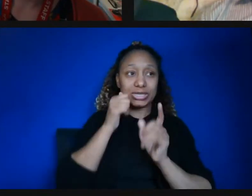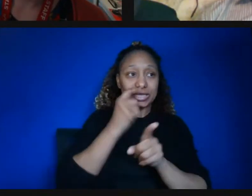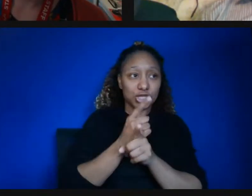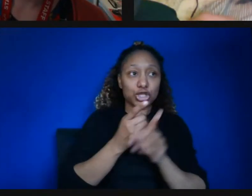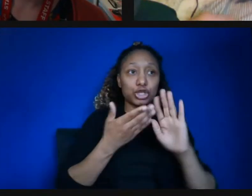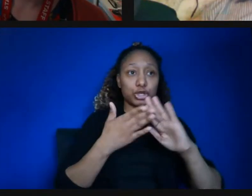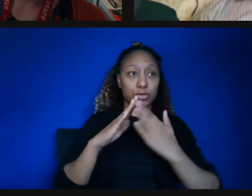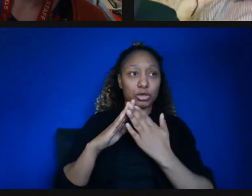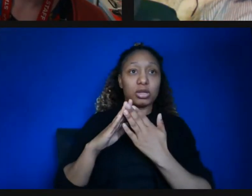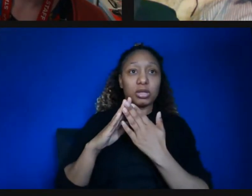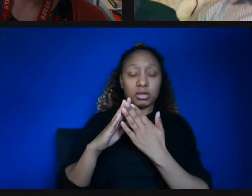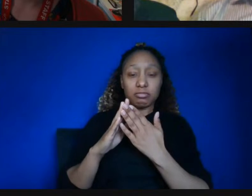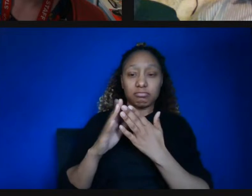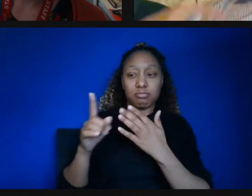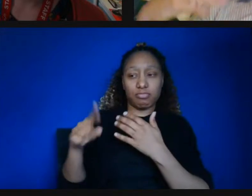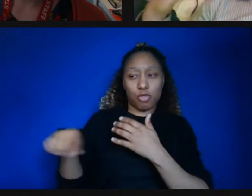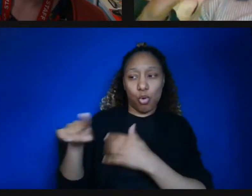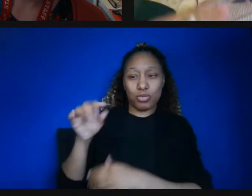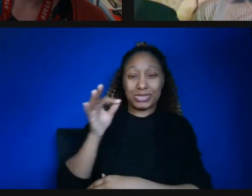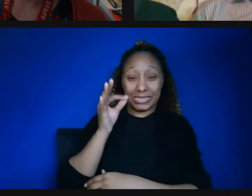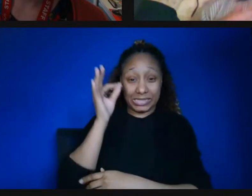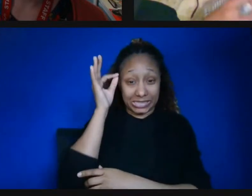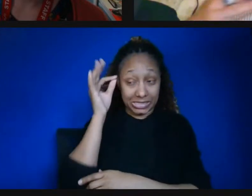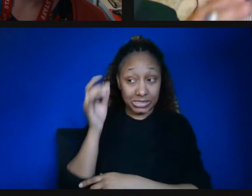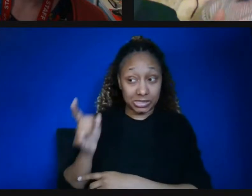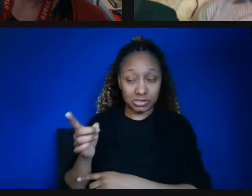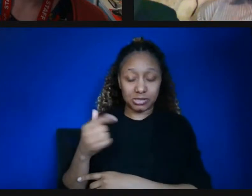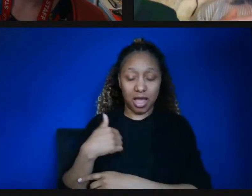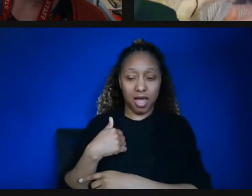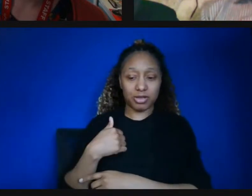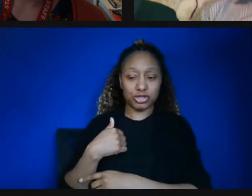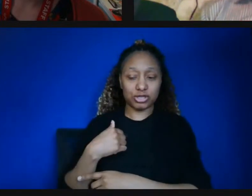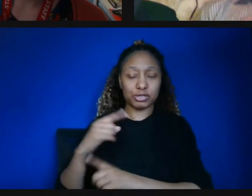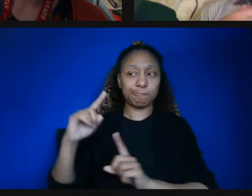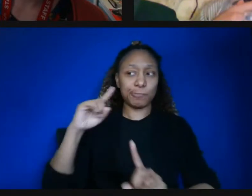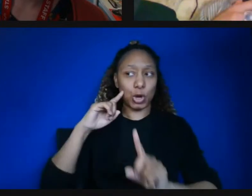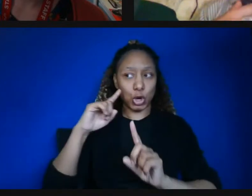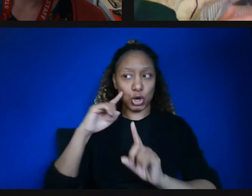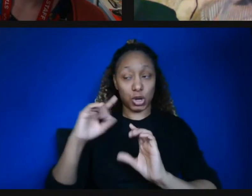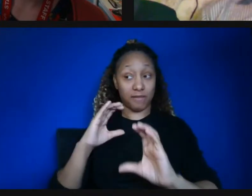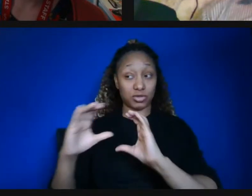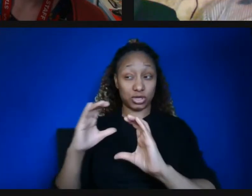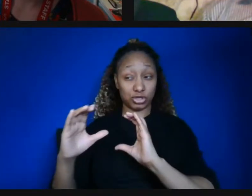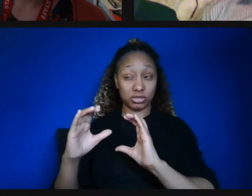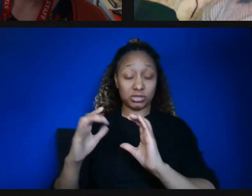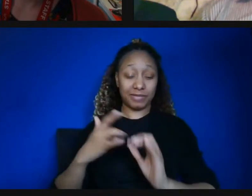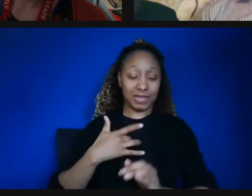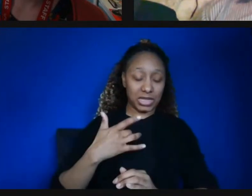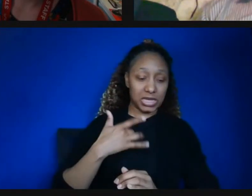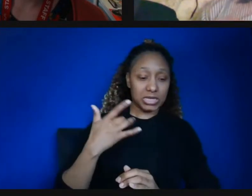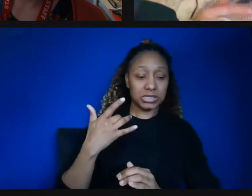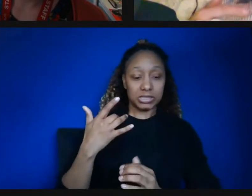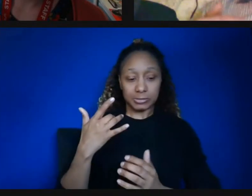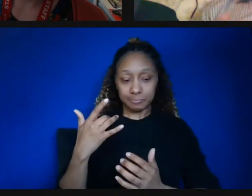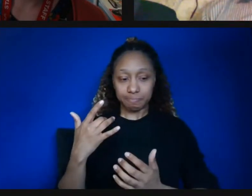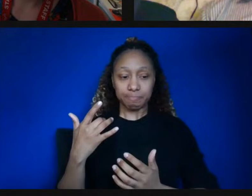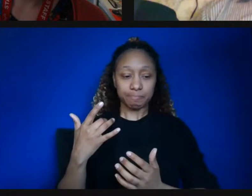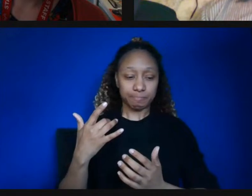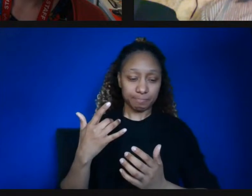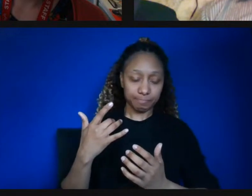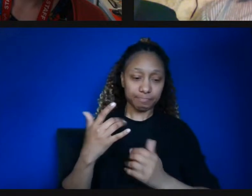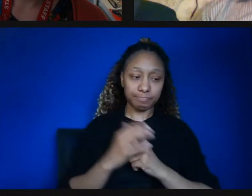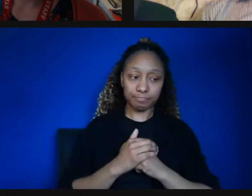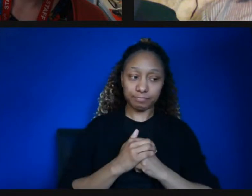Indians. And so I kind of took a lot of those things that I had heard in conversation. So feelings of erasure, feelings